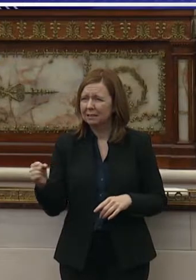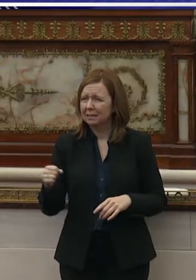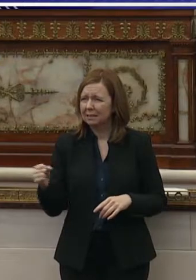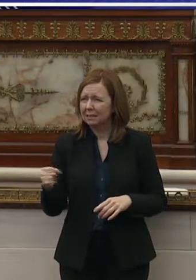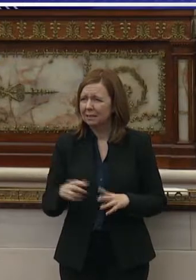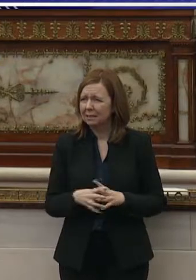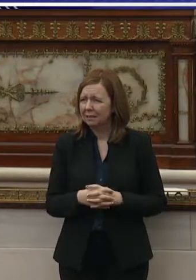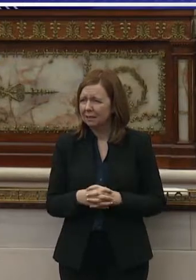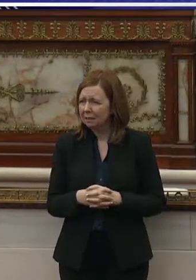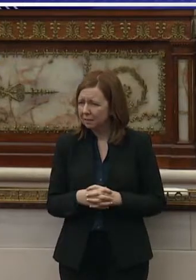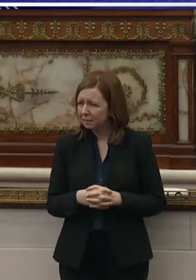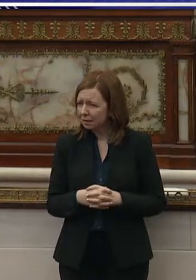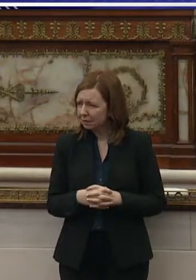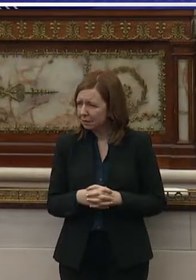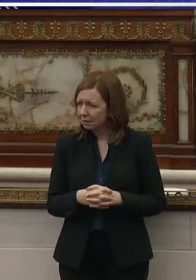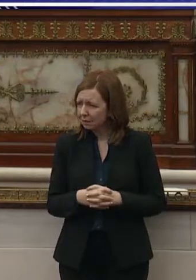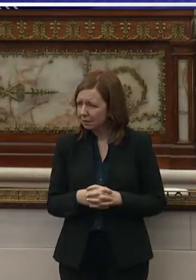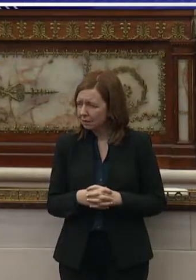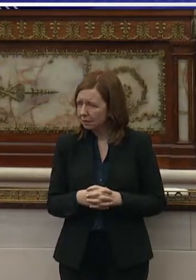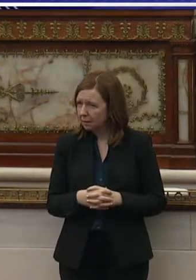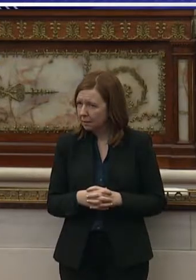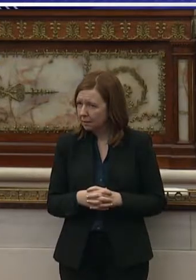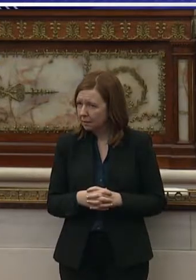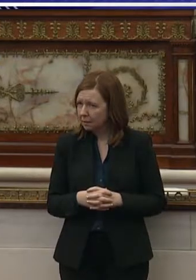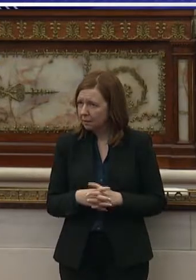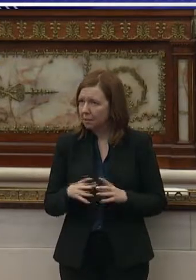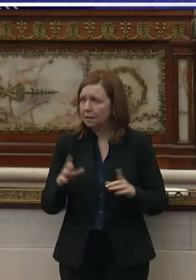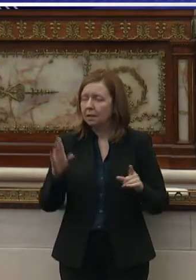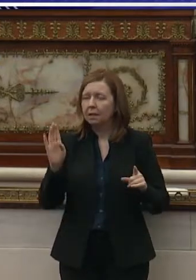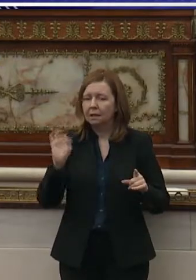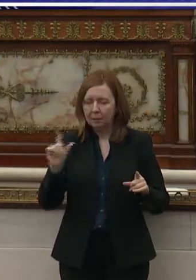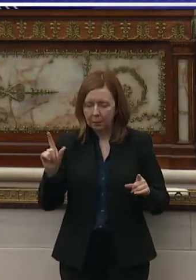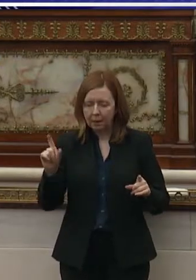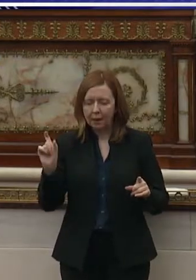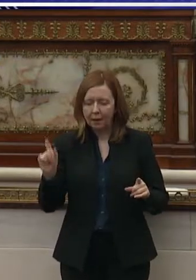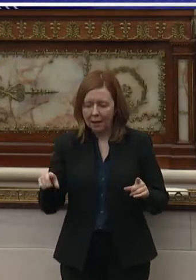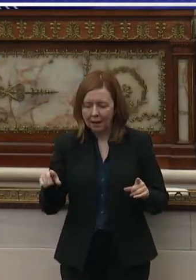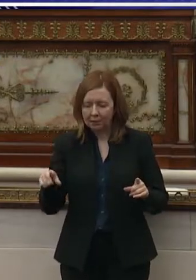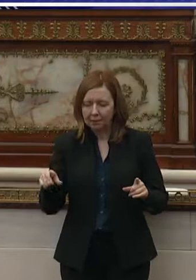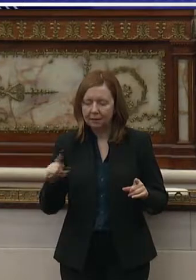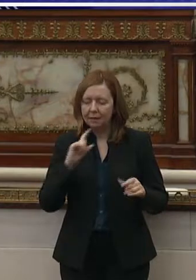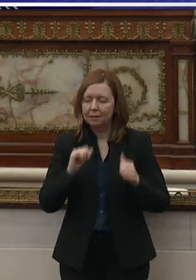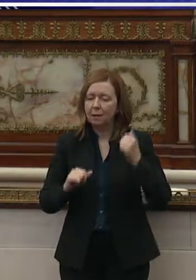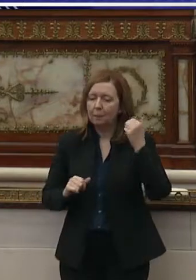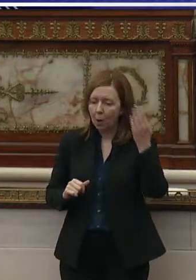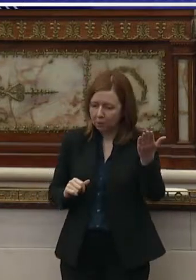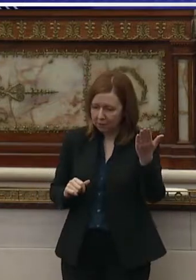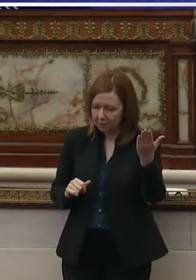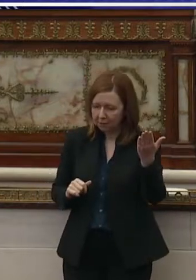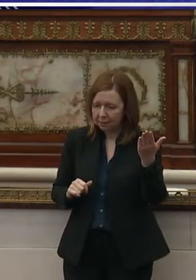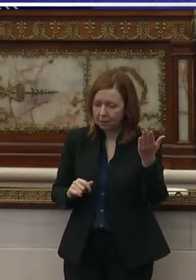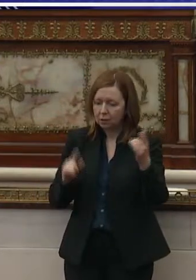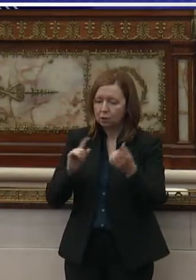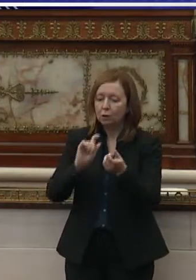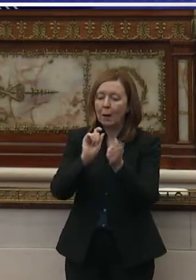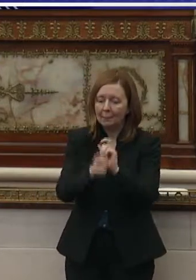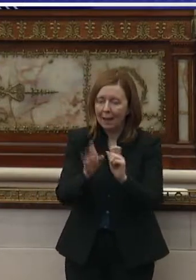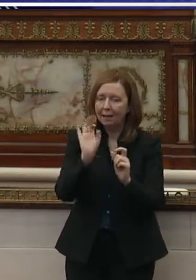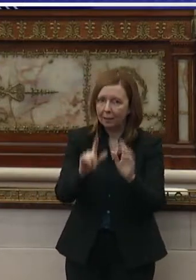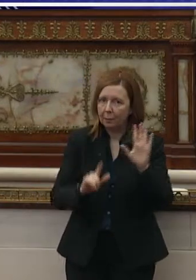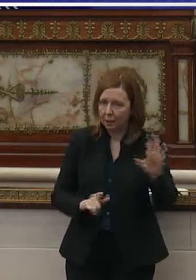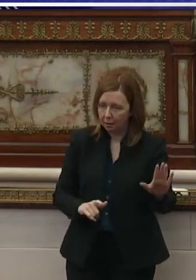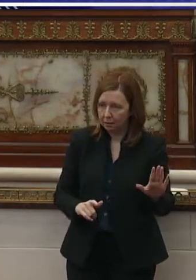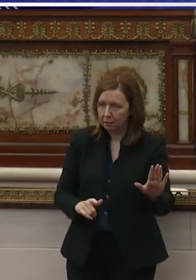ma'am. Yes. The bill has to be, there's a motion to amend the bill.